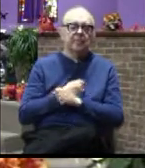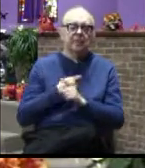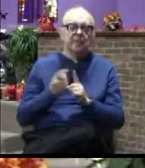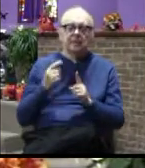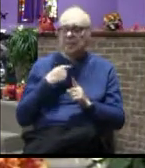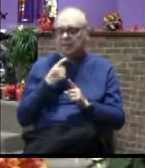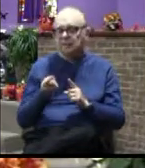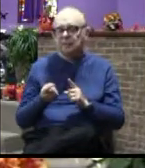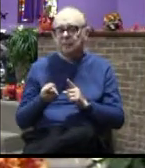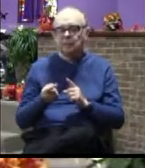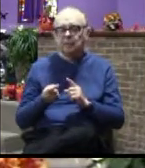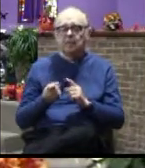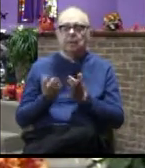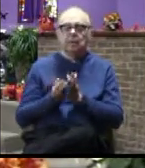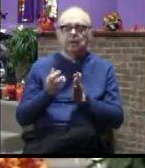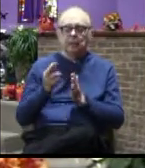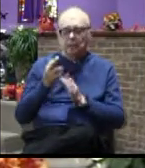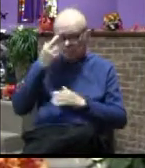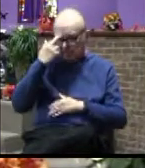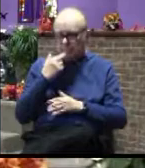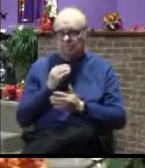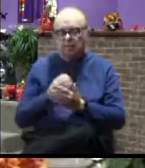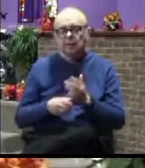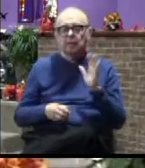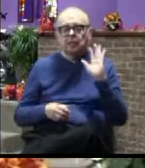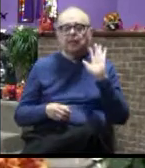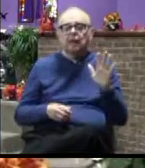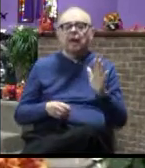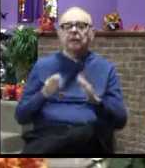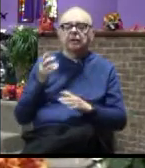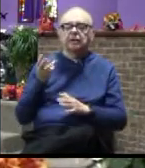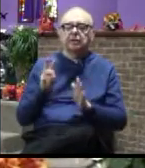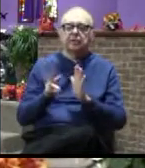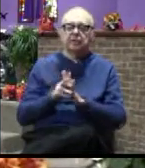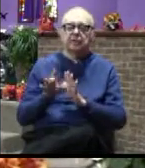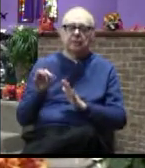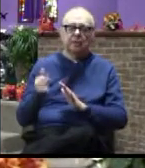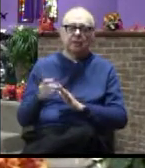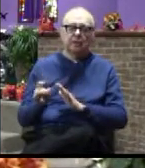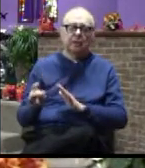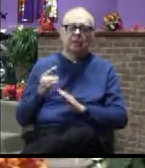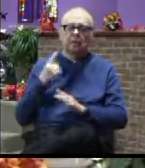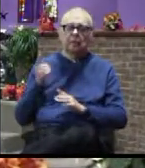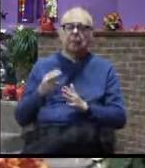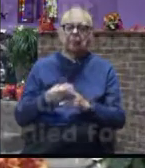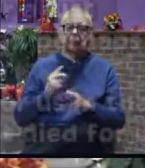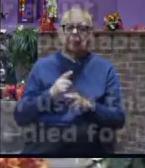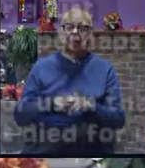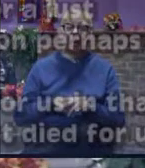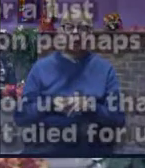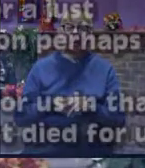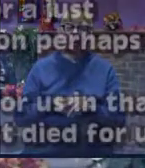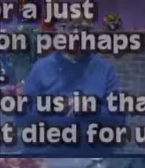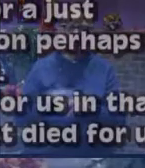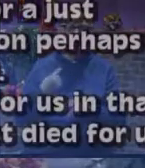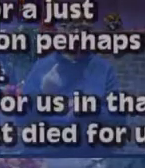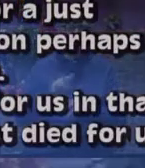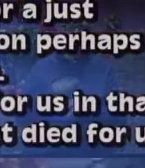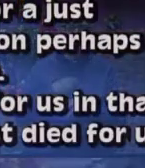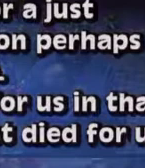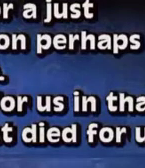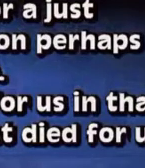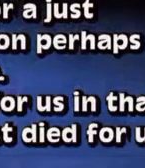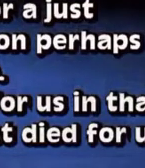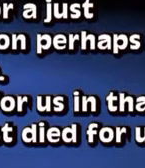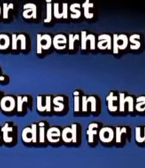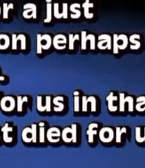in the book of Romans chapter 5 verses 6 to 8. He says, for while we